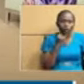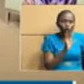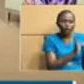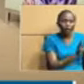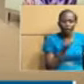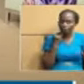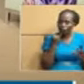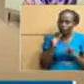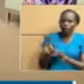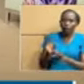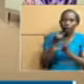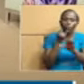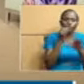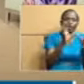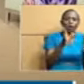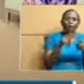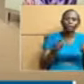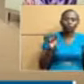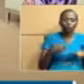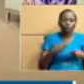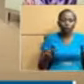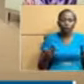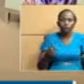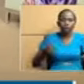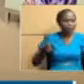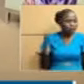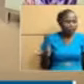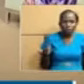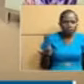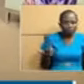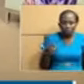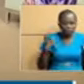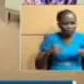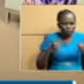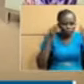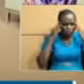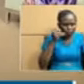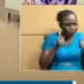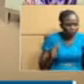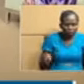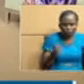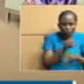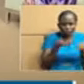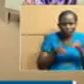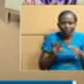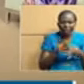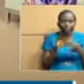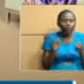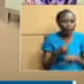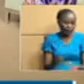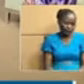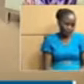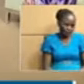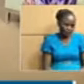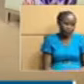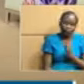so scattered that maybe that's why I was asking Makerere to kind of match. And this is what I'm talking about. So if